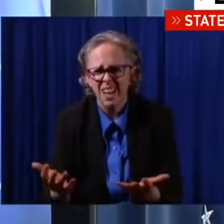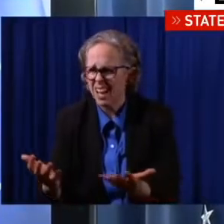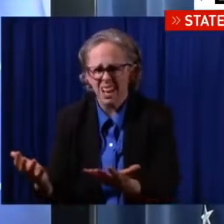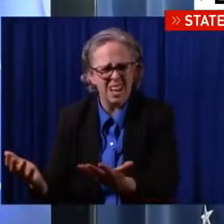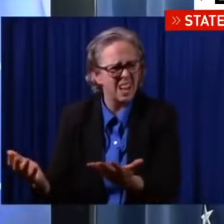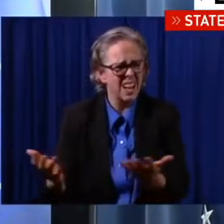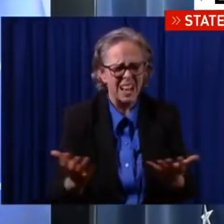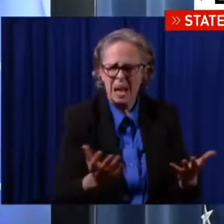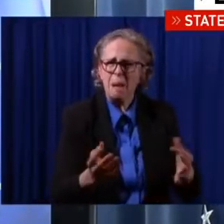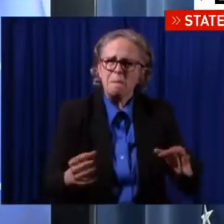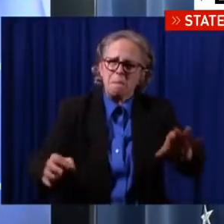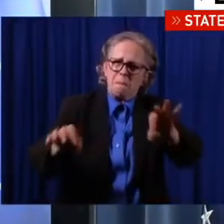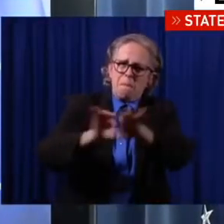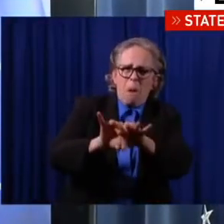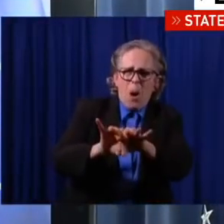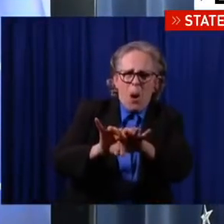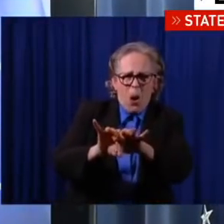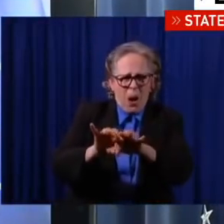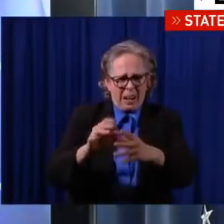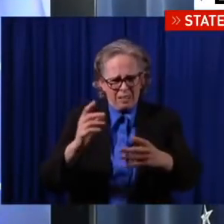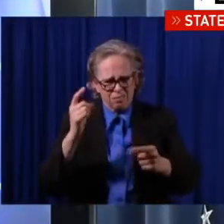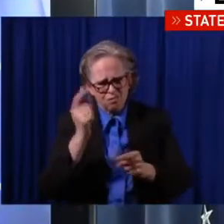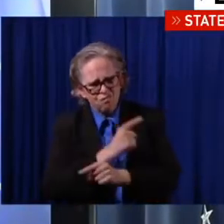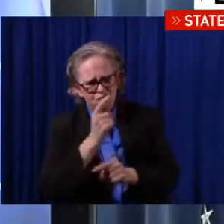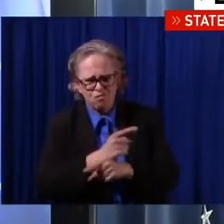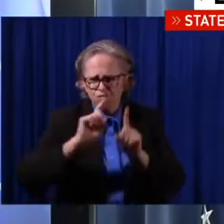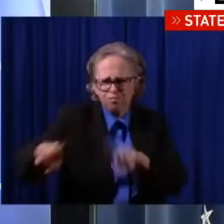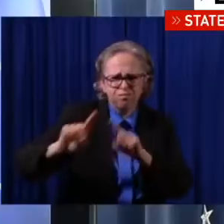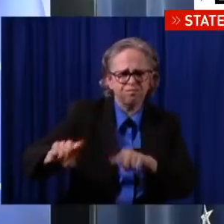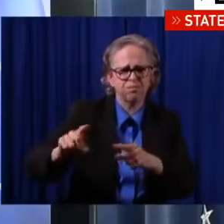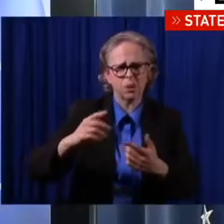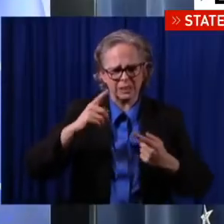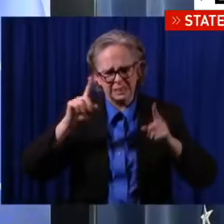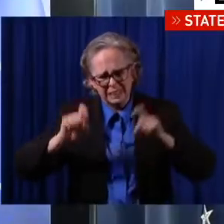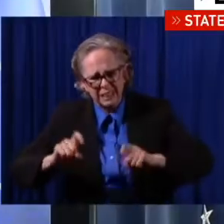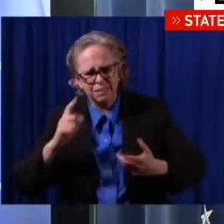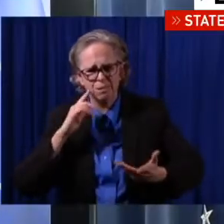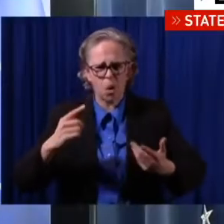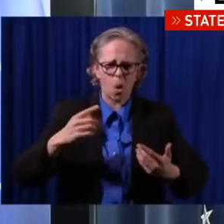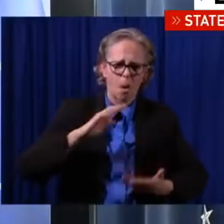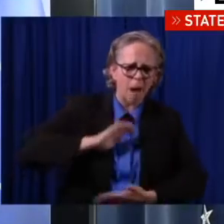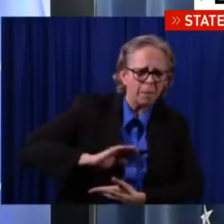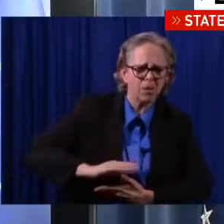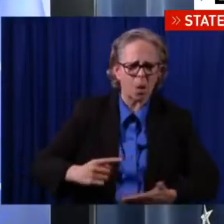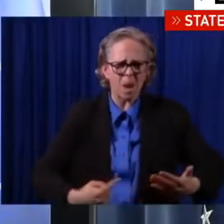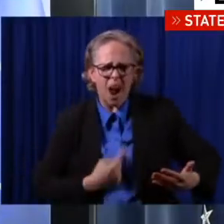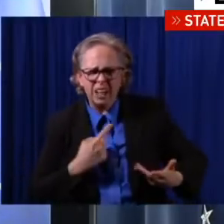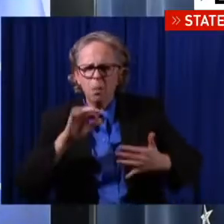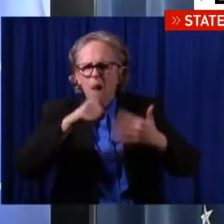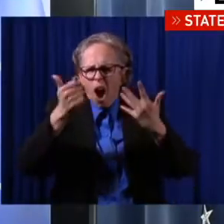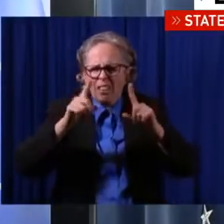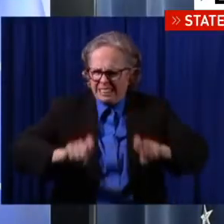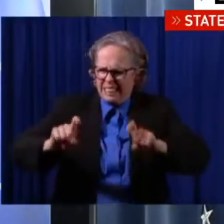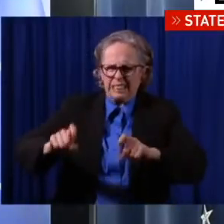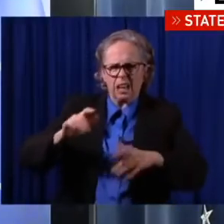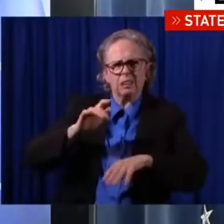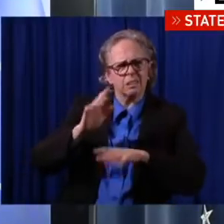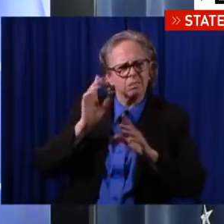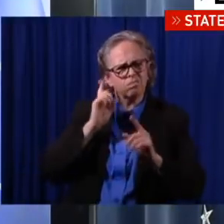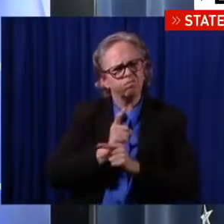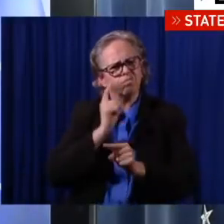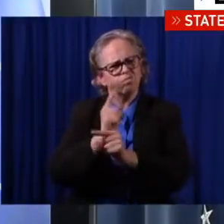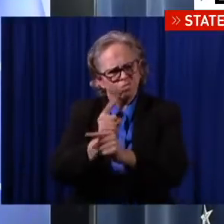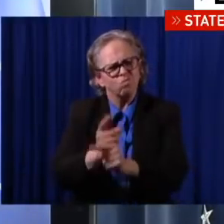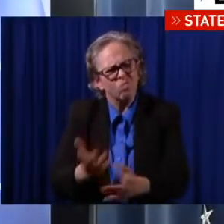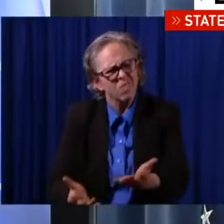those regular screening, colonoscopies, mammographies, as you have just mentioned, resume. And I can assure